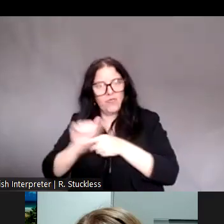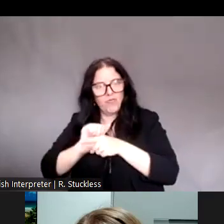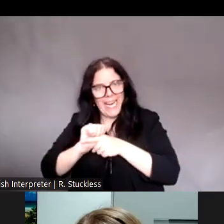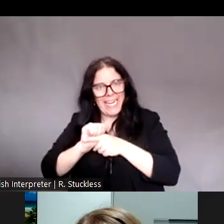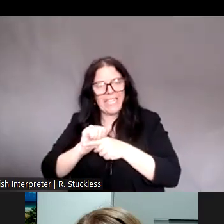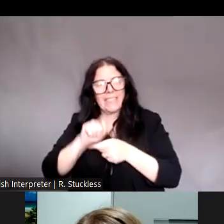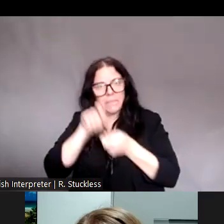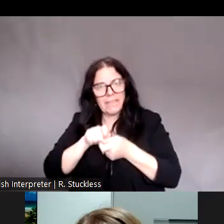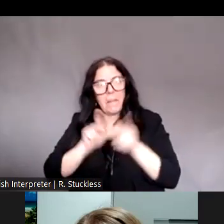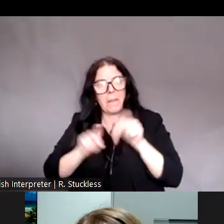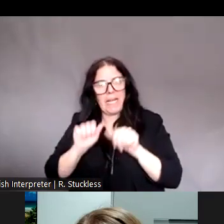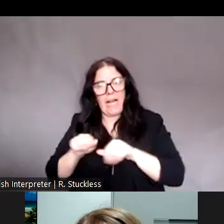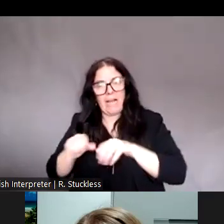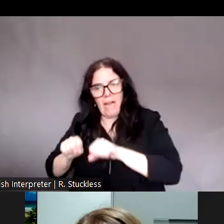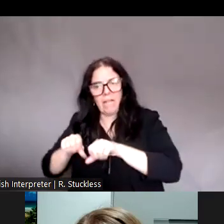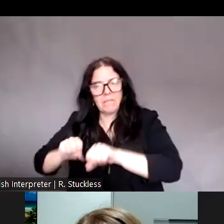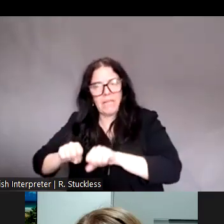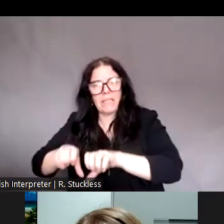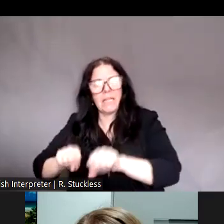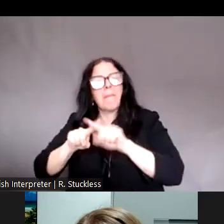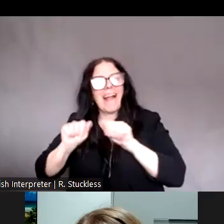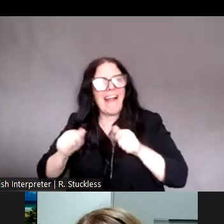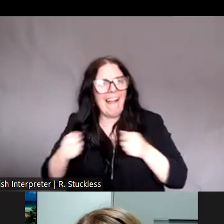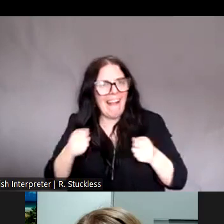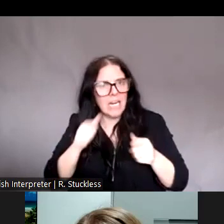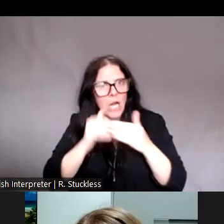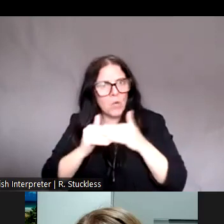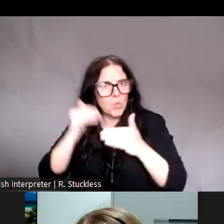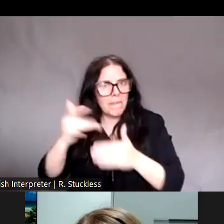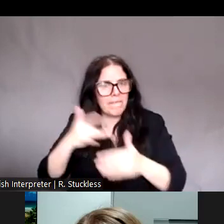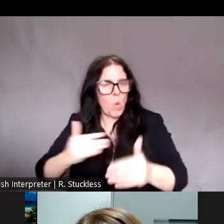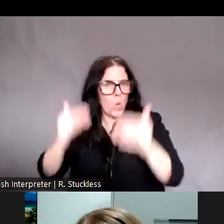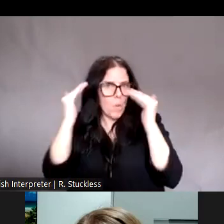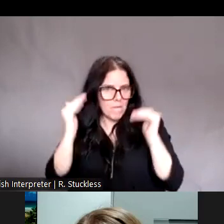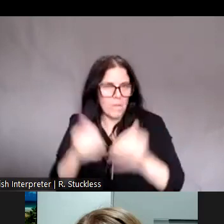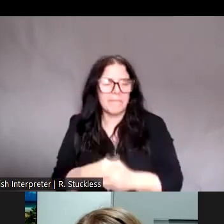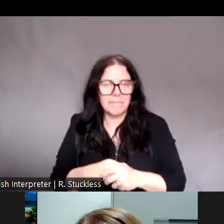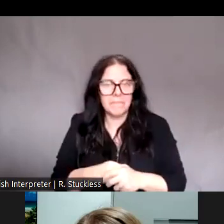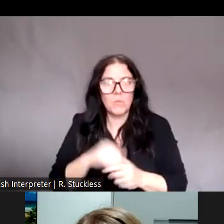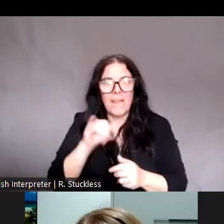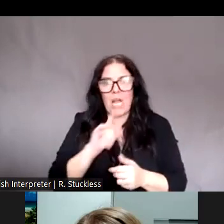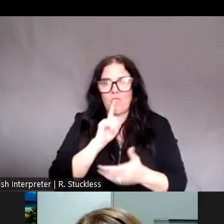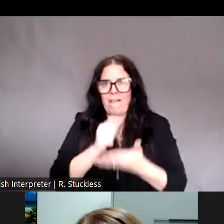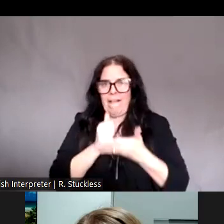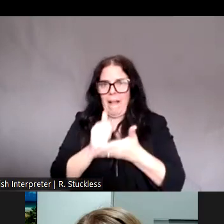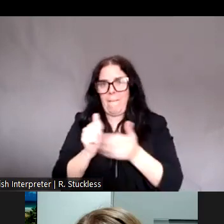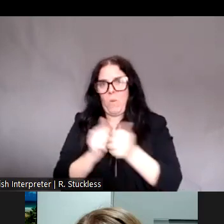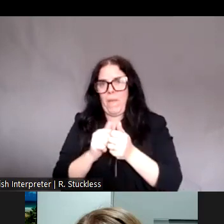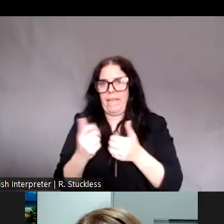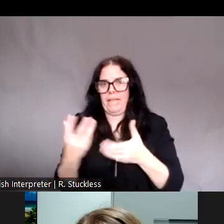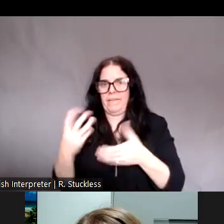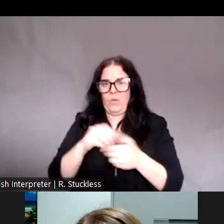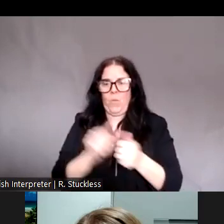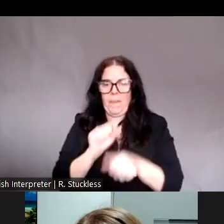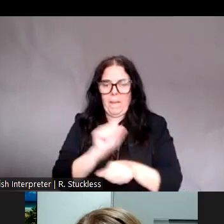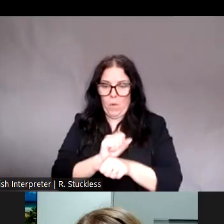multiple programs of, but it's more manageable. So that really helped with integrating with employment